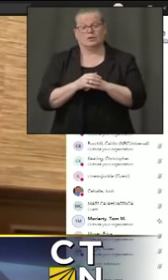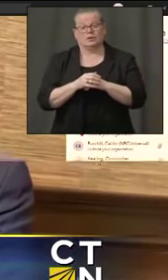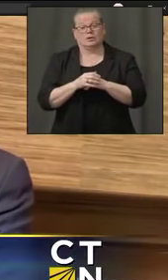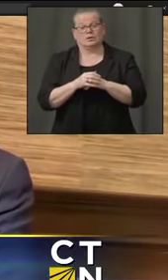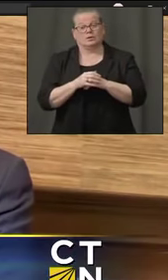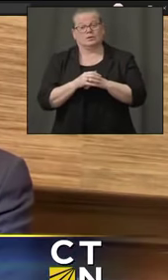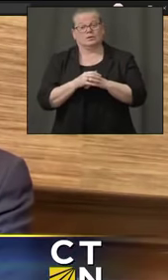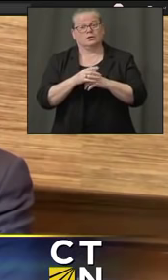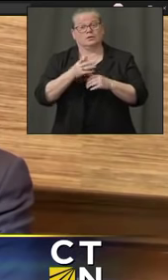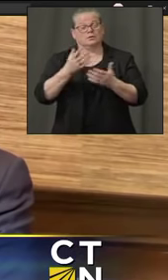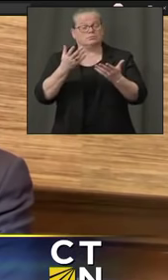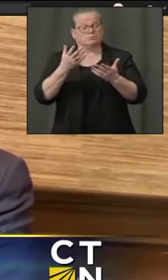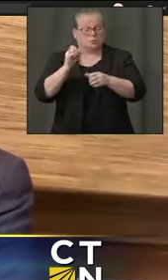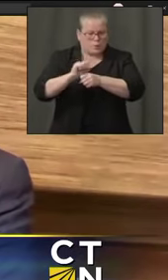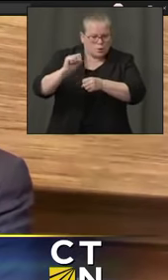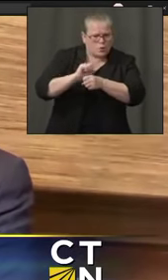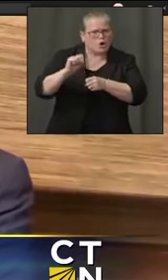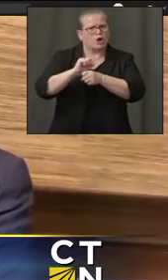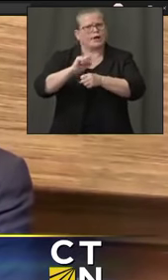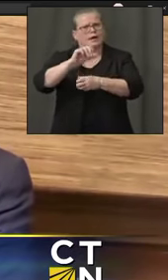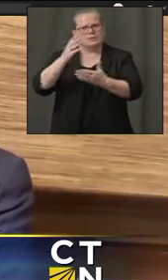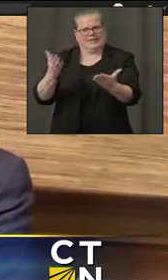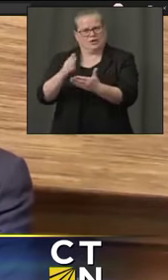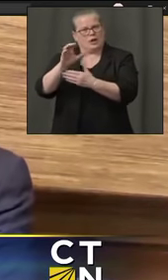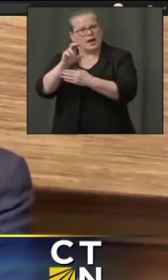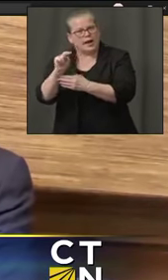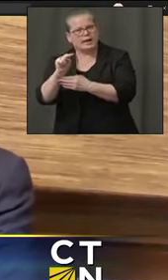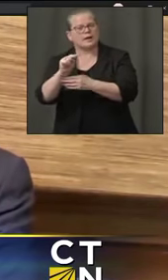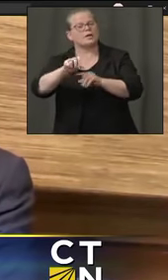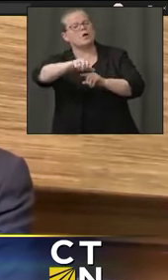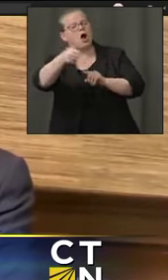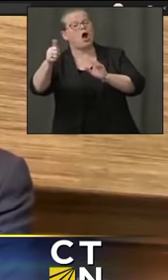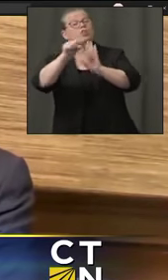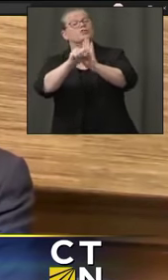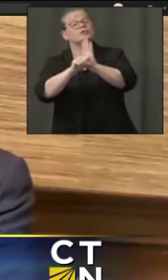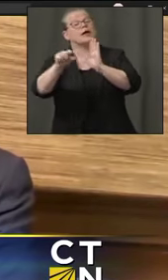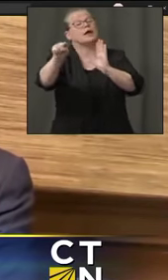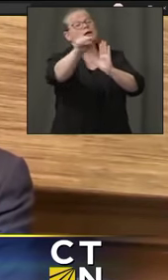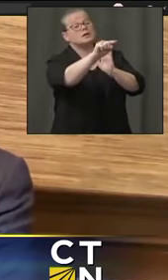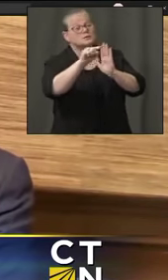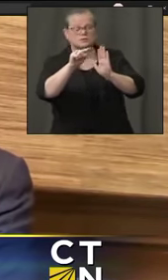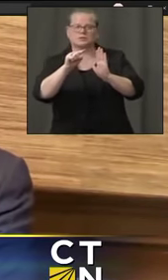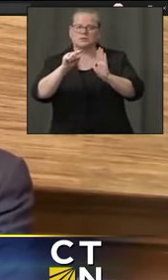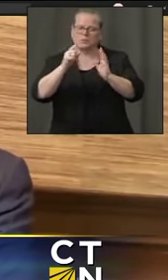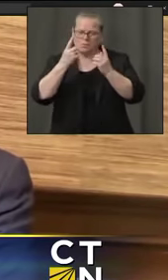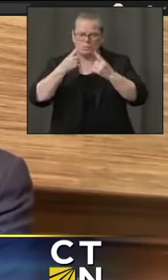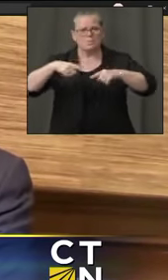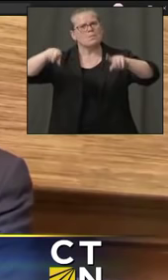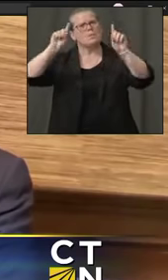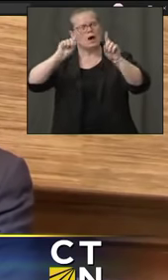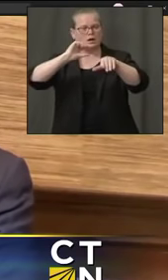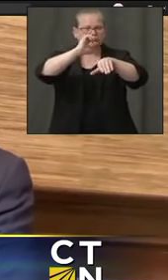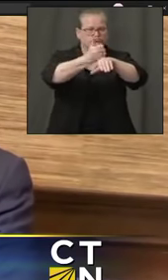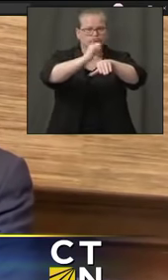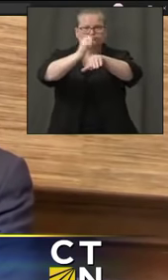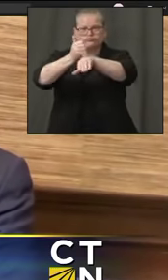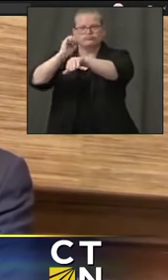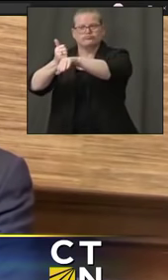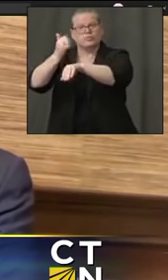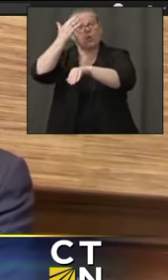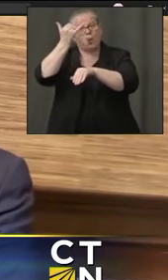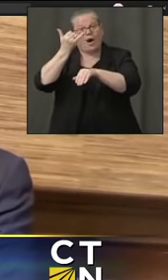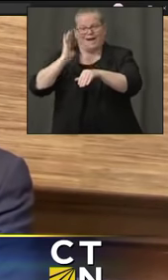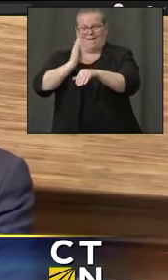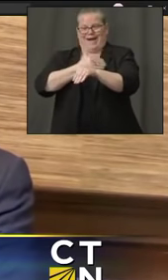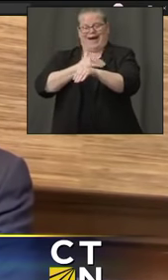so far in Connecticut and a number of other states is due to our employees, our colleagues, and some 10,000 of